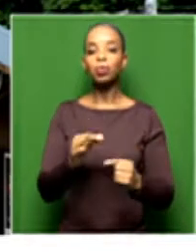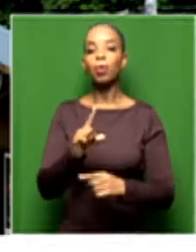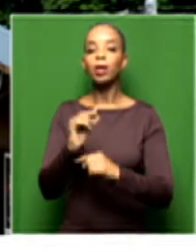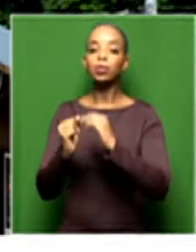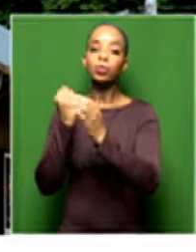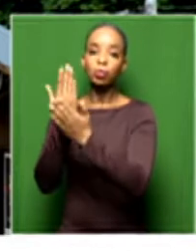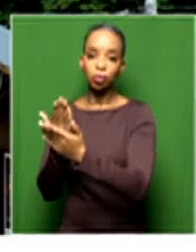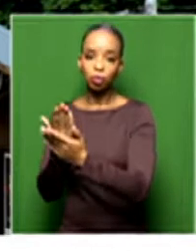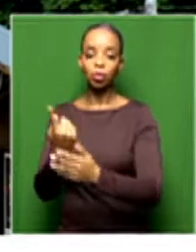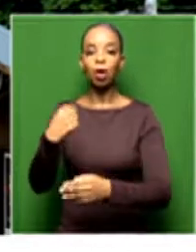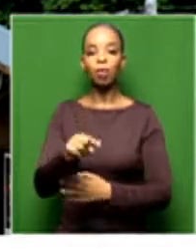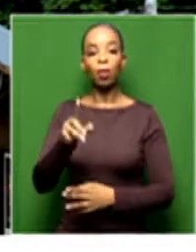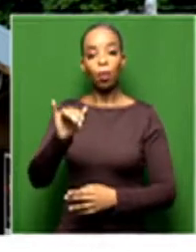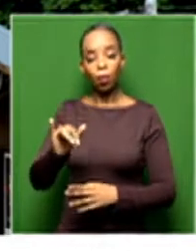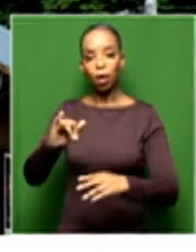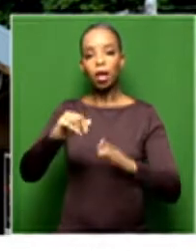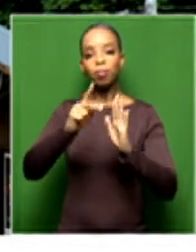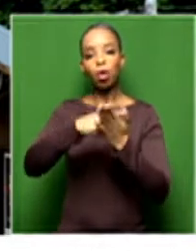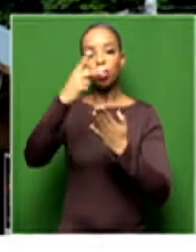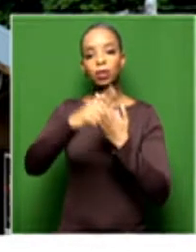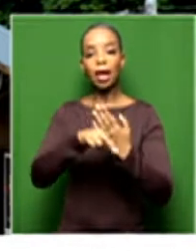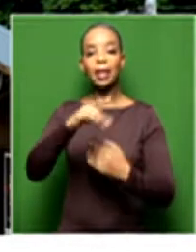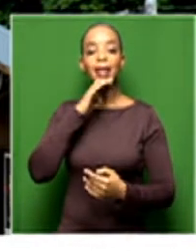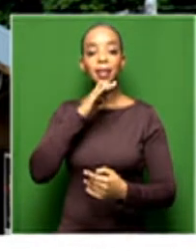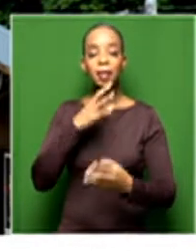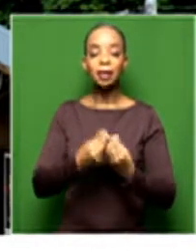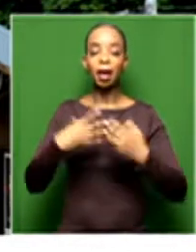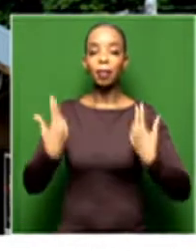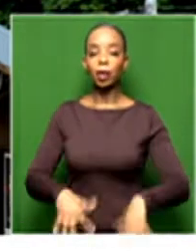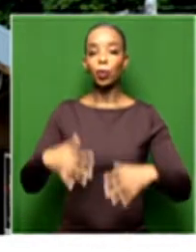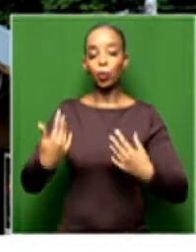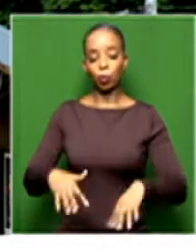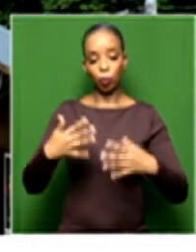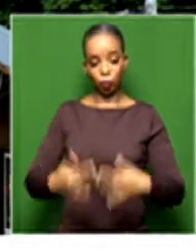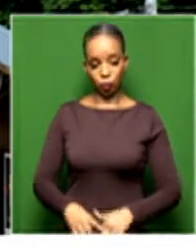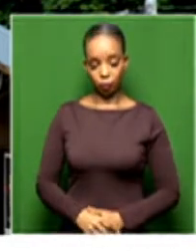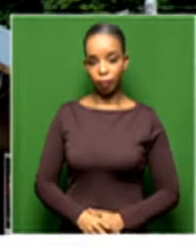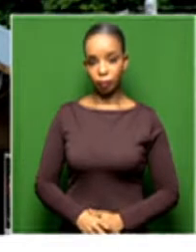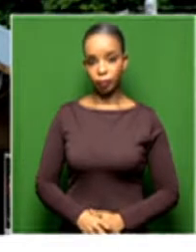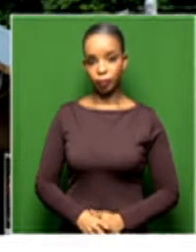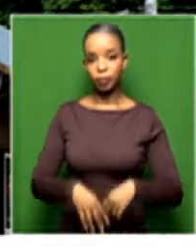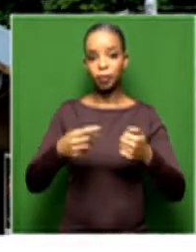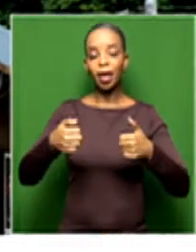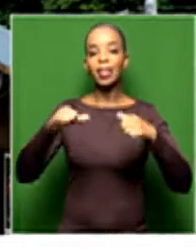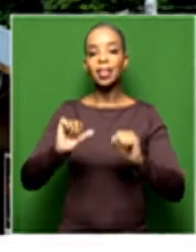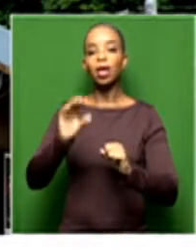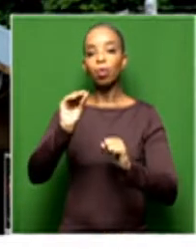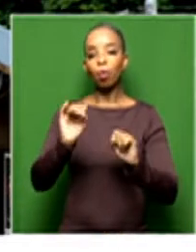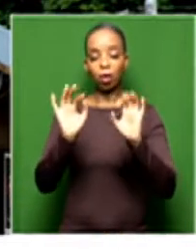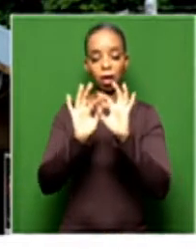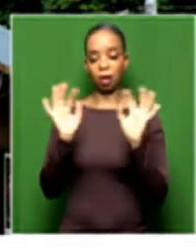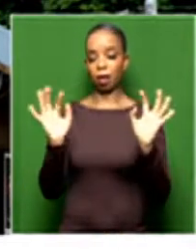actually means something special to them and deals with a particular issue. And then a panel of judges will then sit